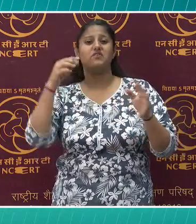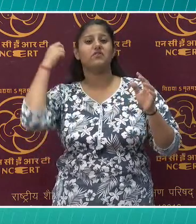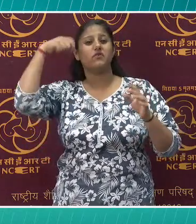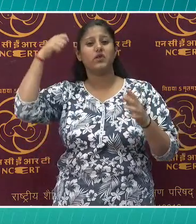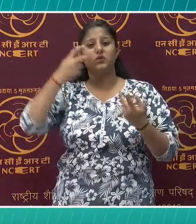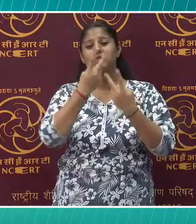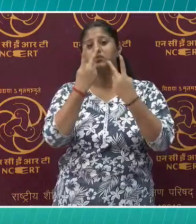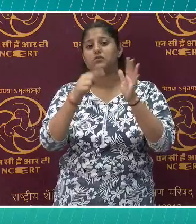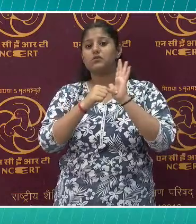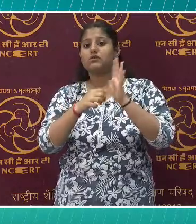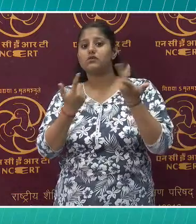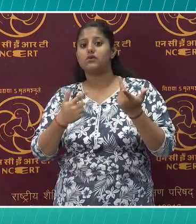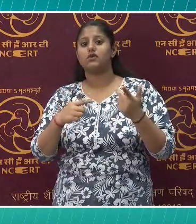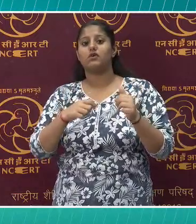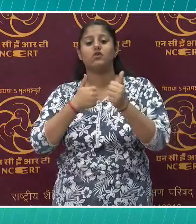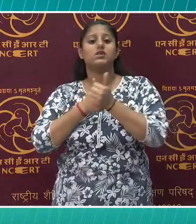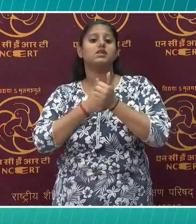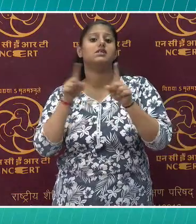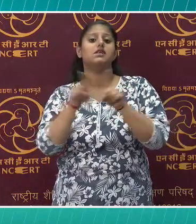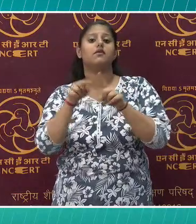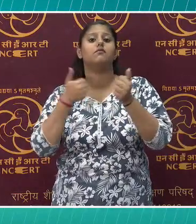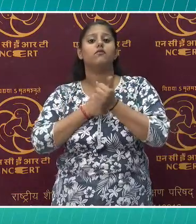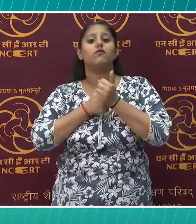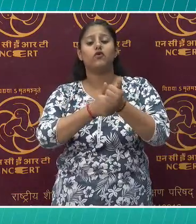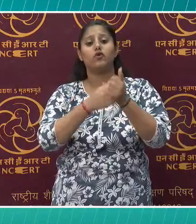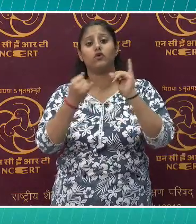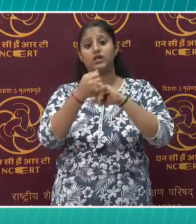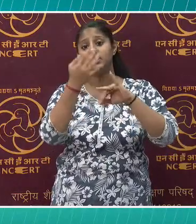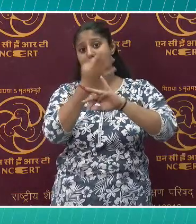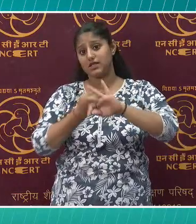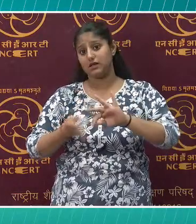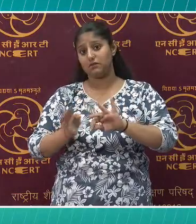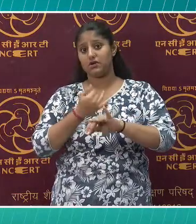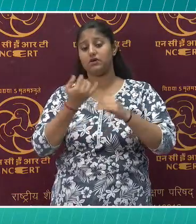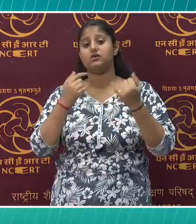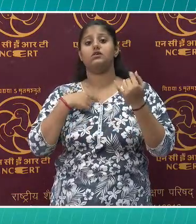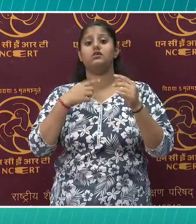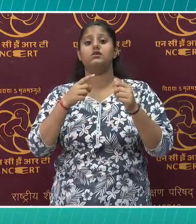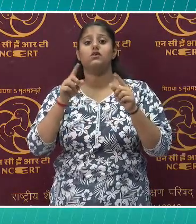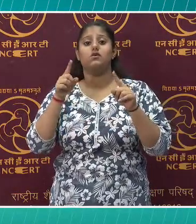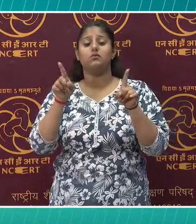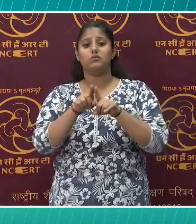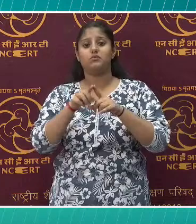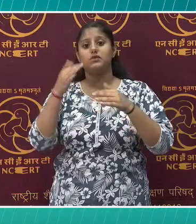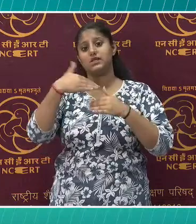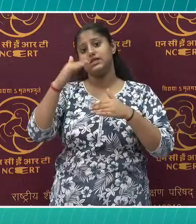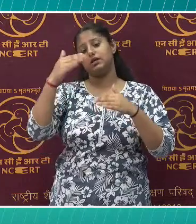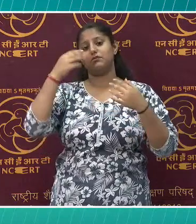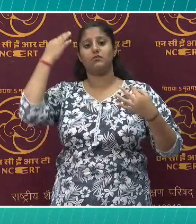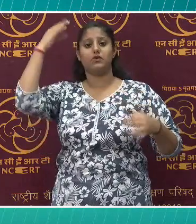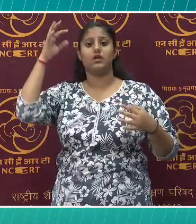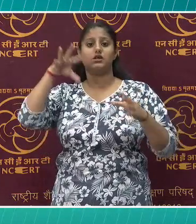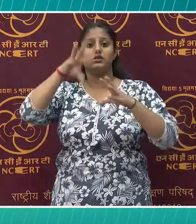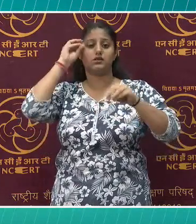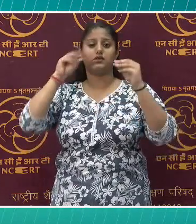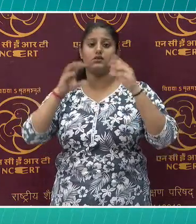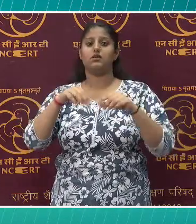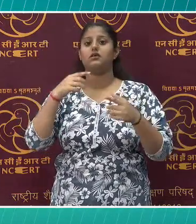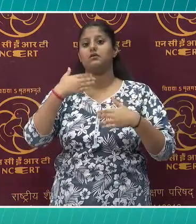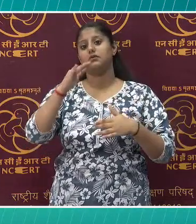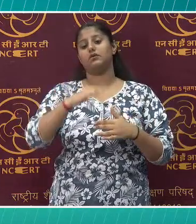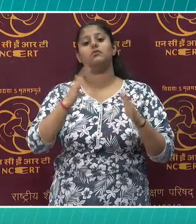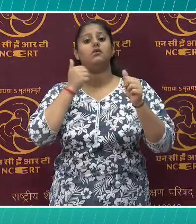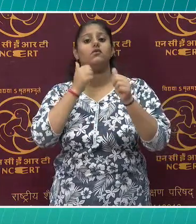can follow the syllabus and carry on with your dance learning. So this is a very